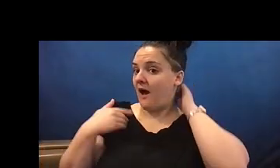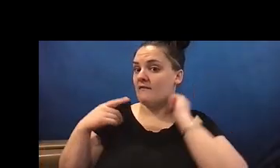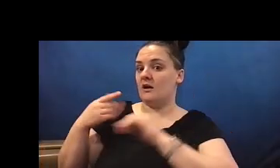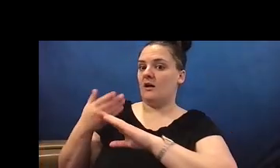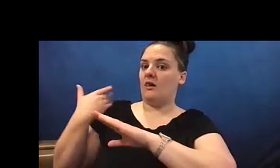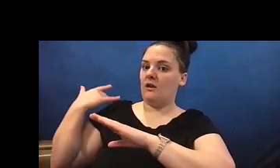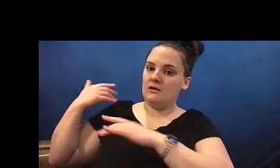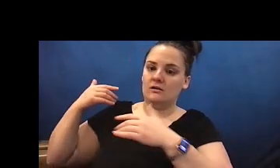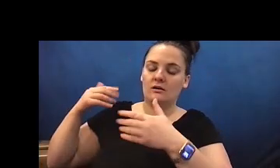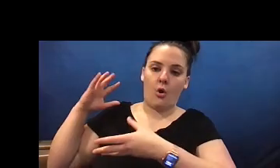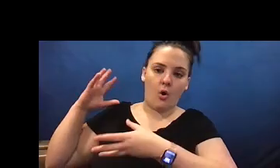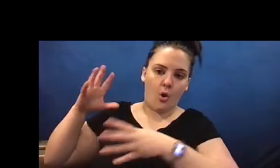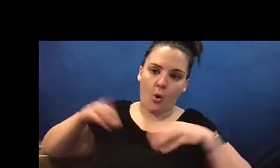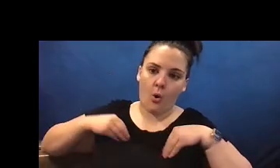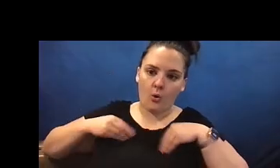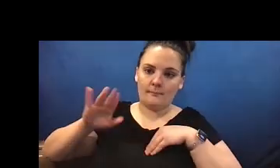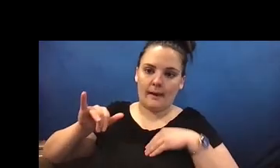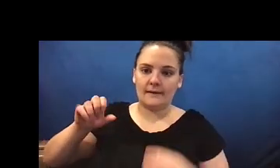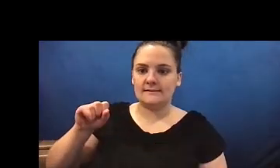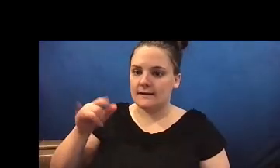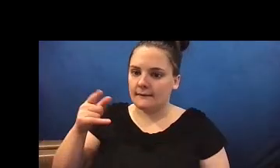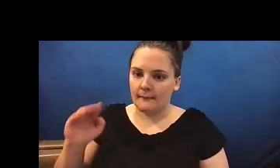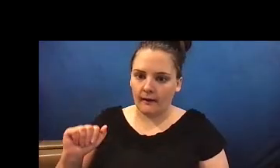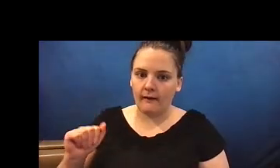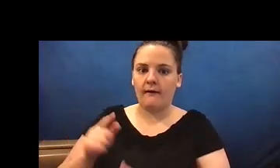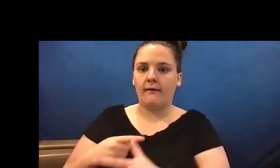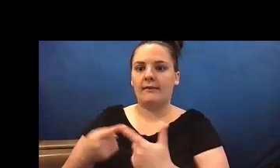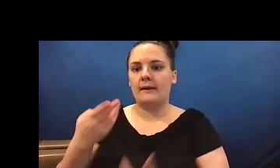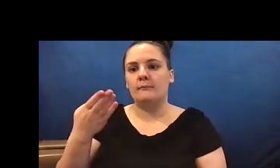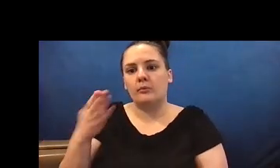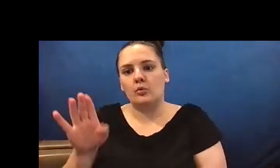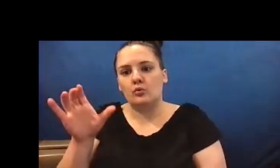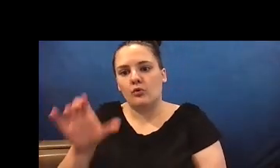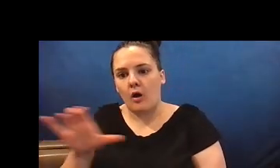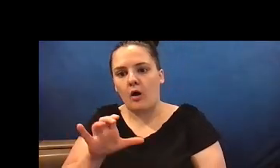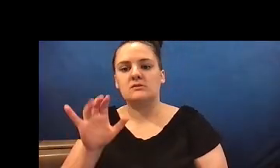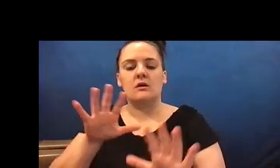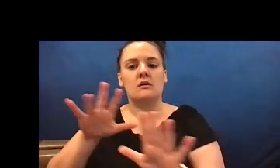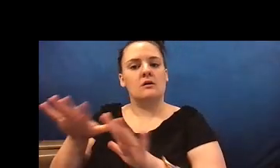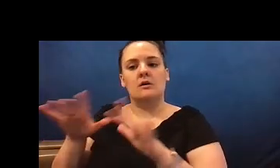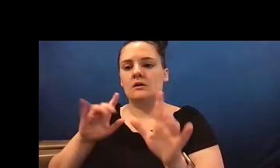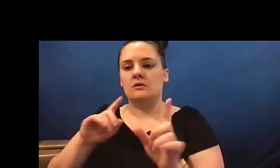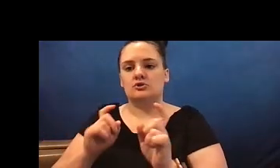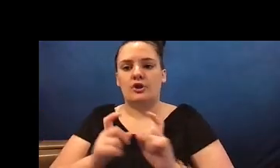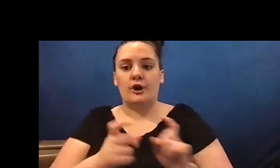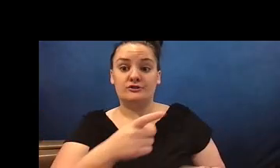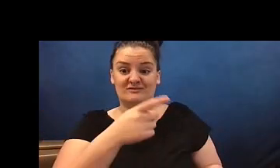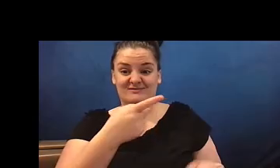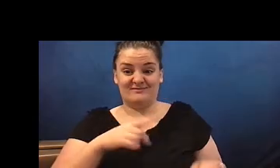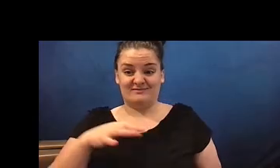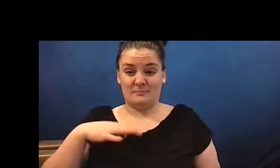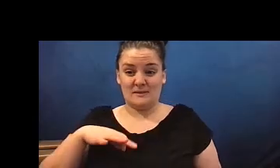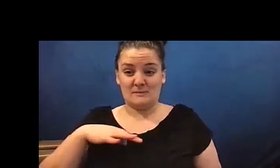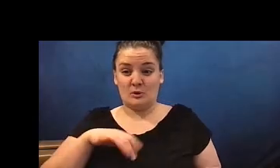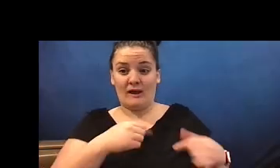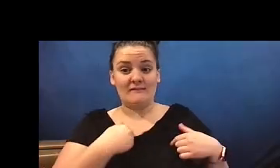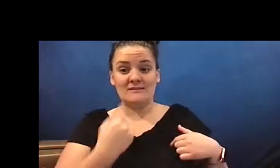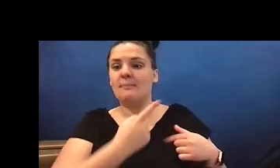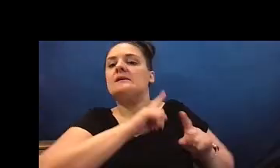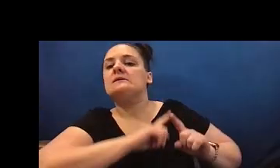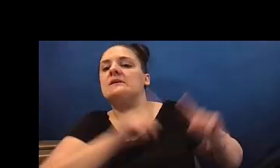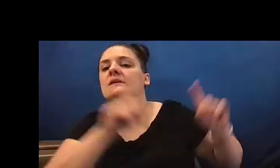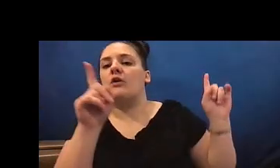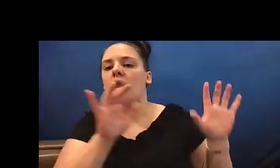go across the street and you have a Presby system. It's owned by the providers, and you have this dual. You go to Pittsburgh, you sort of have something a little bit the same. You